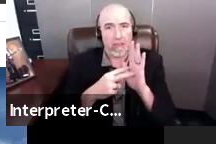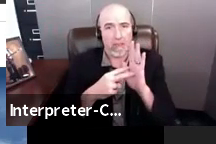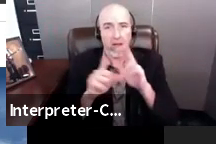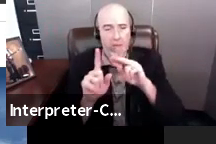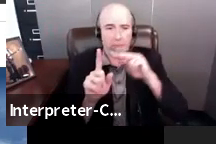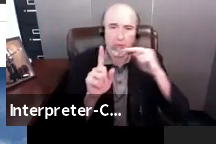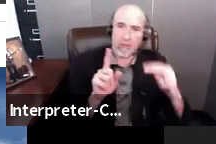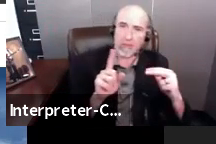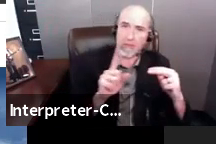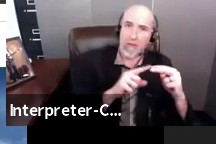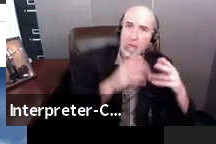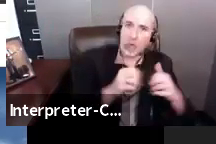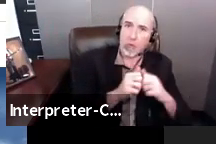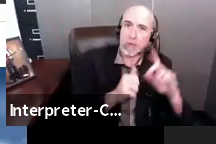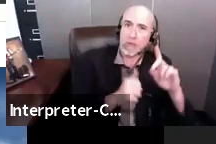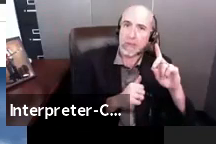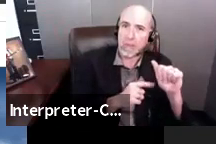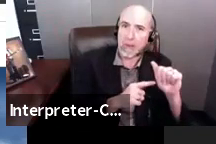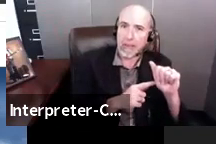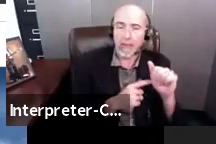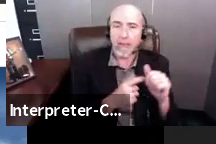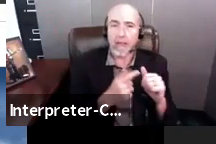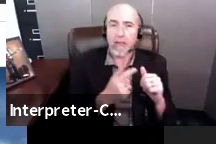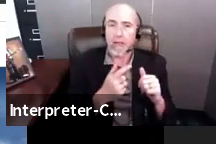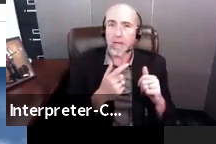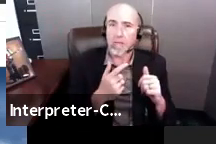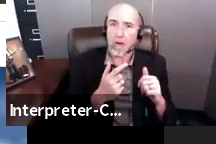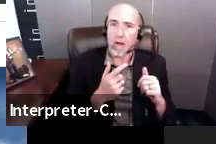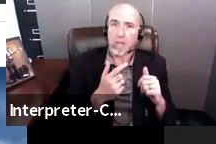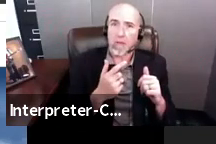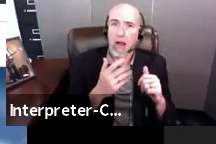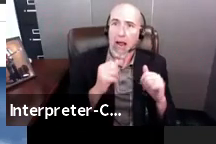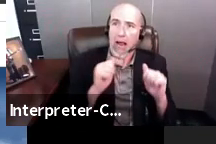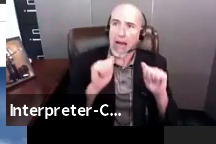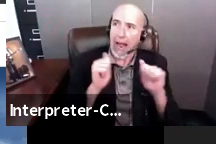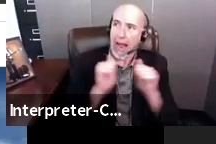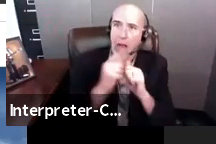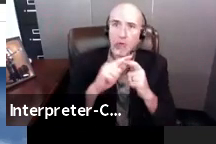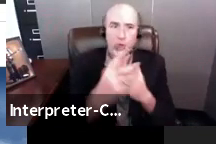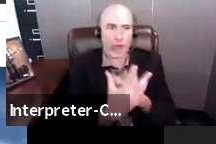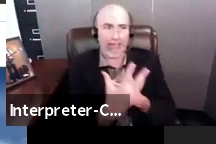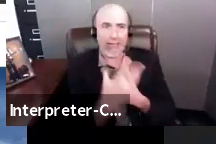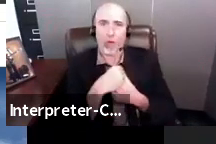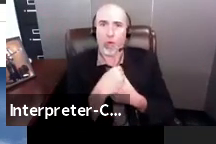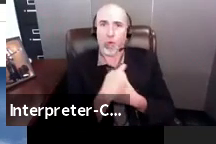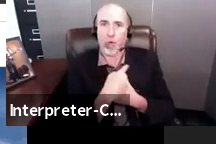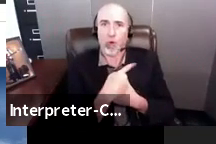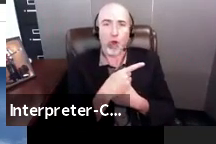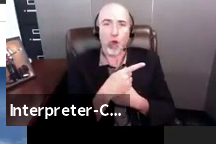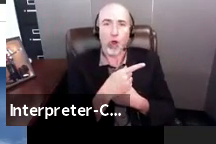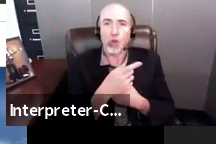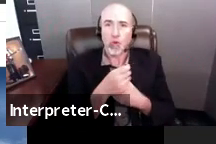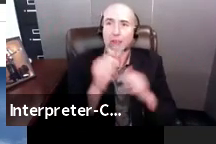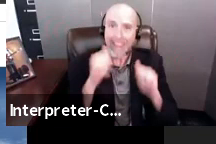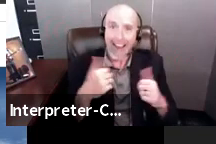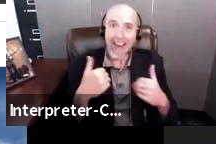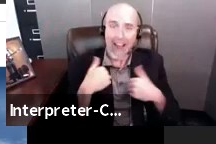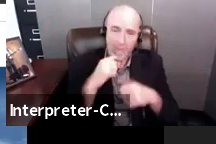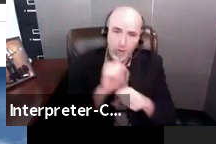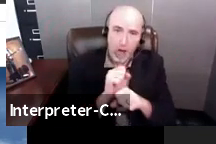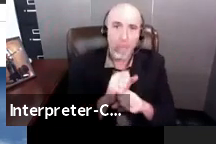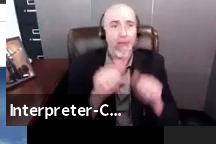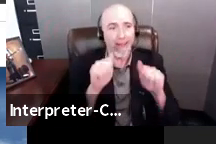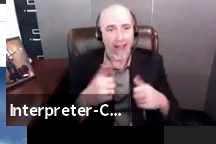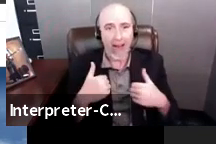someone with a disability to be included so that they can have jobs and they can have some